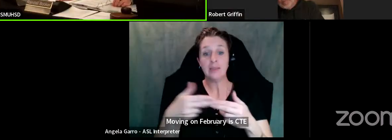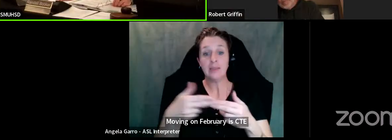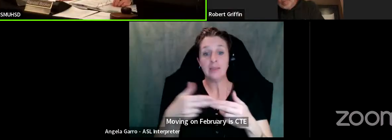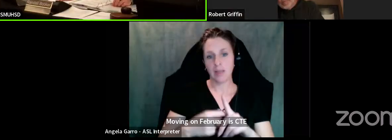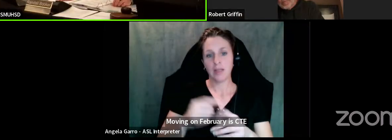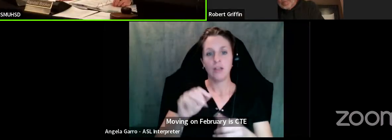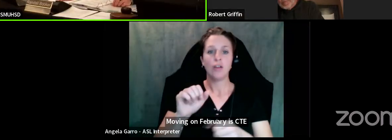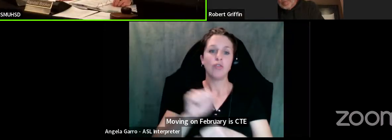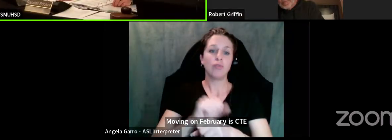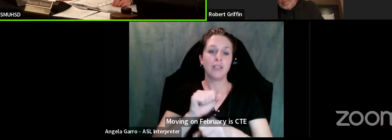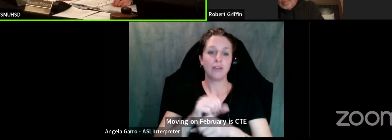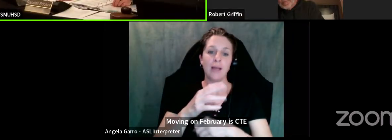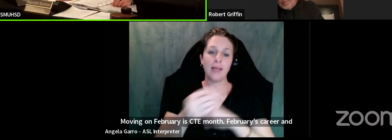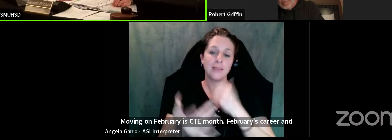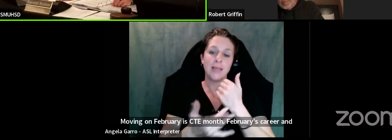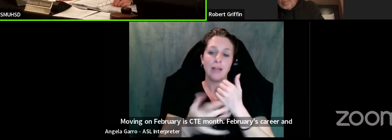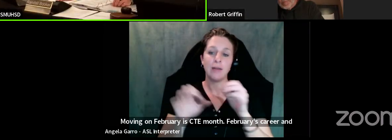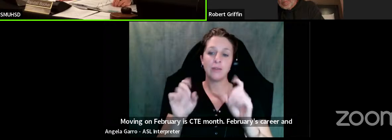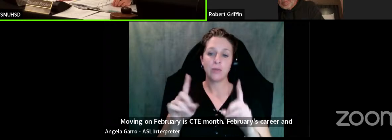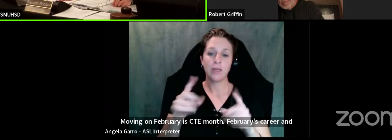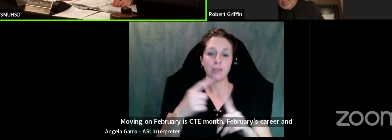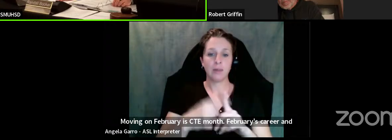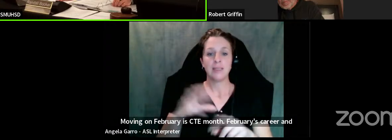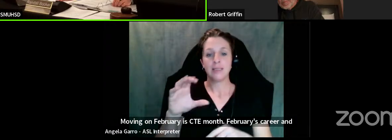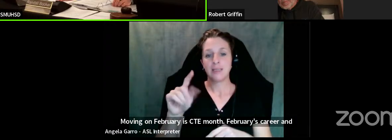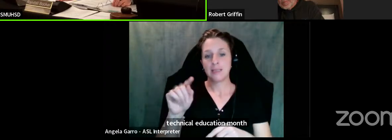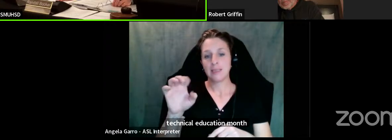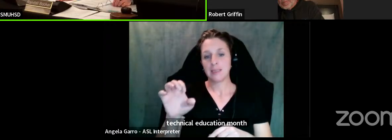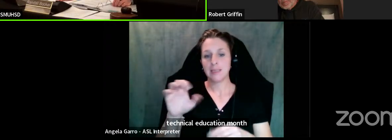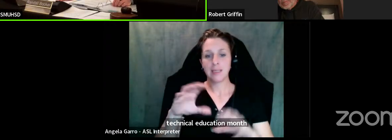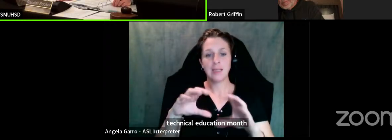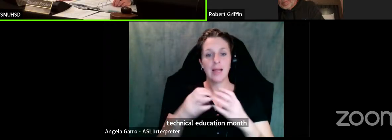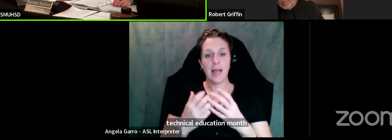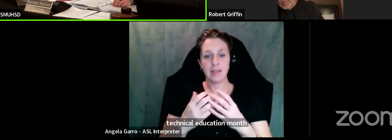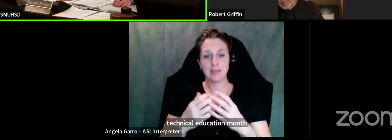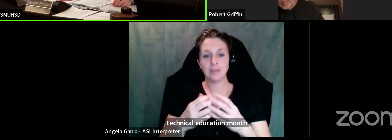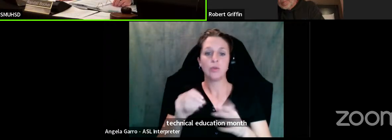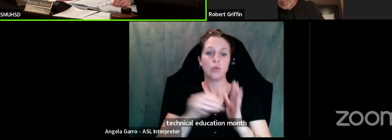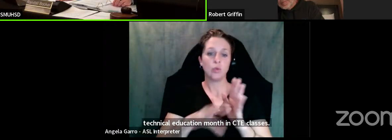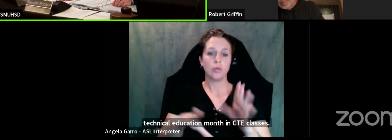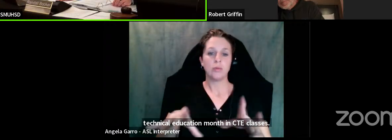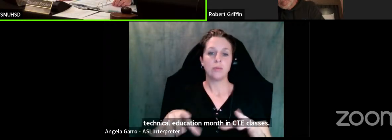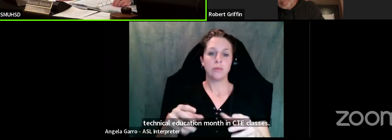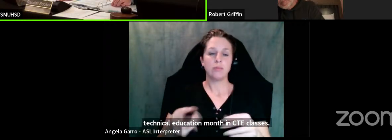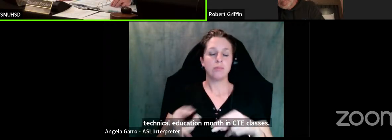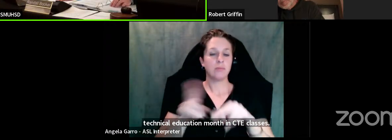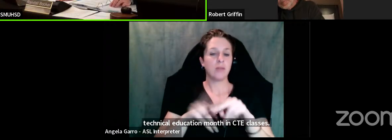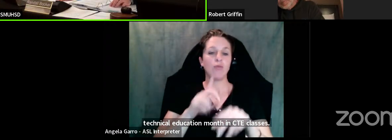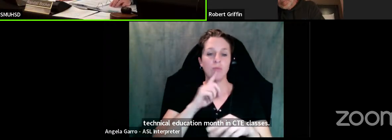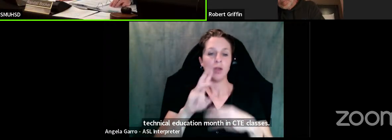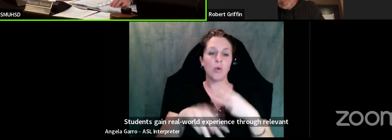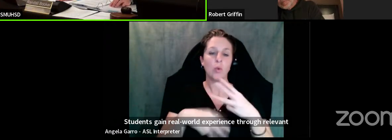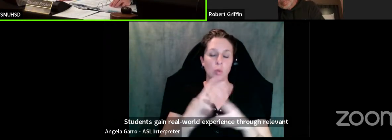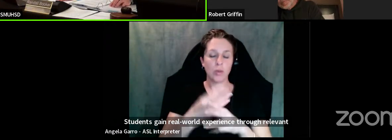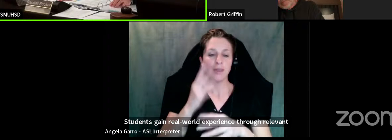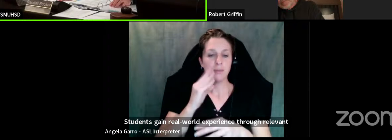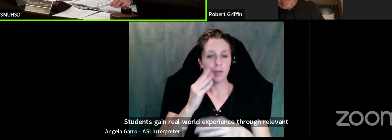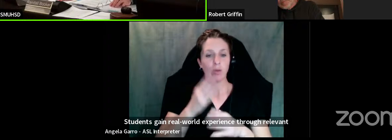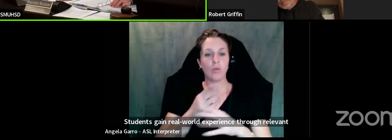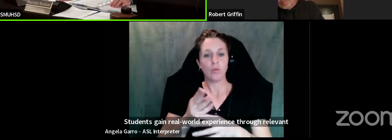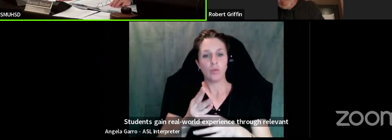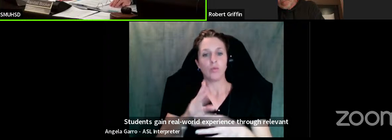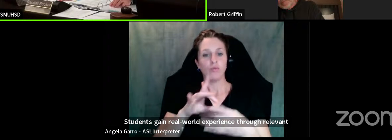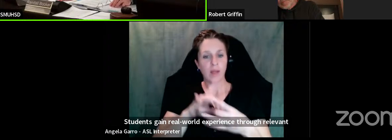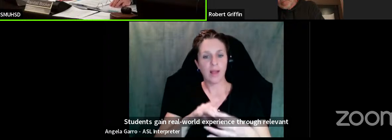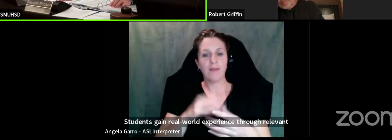Career and Technical Education Month. In CTE classes, students gain real-world experience through relevant hands-on projects